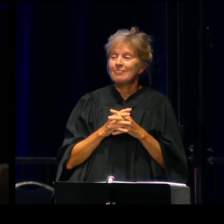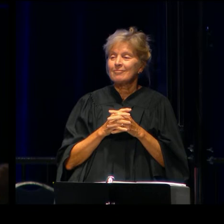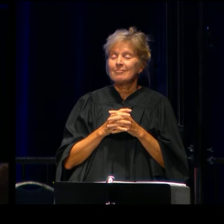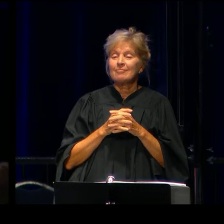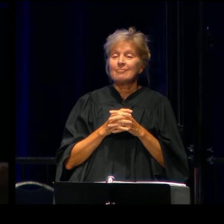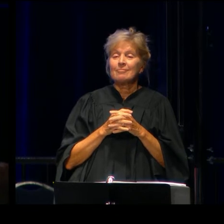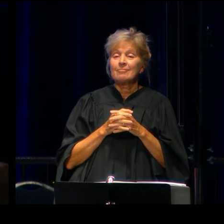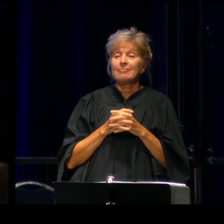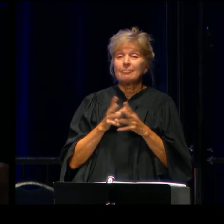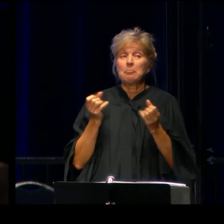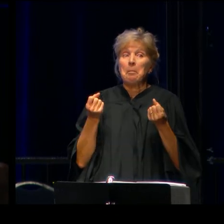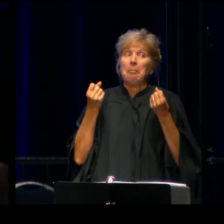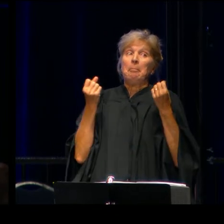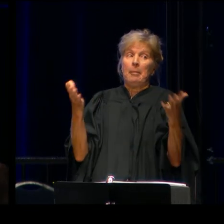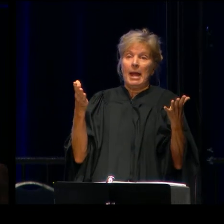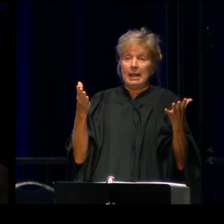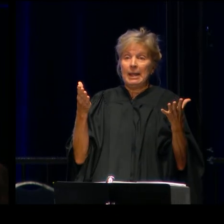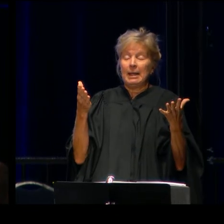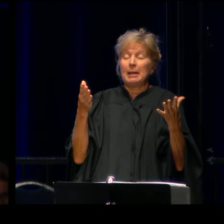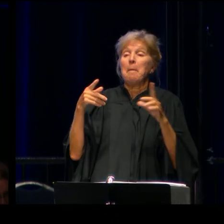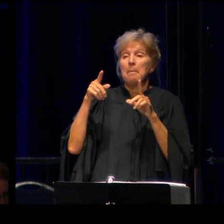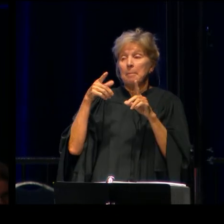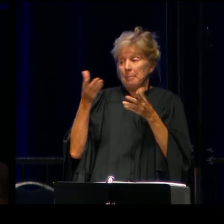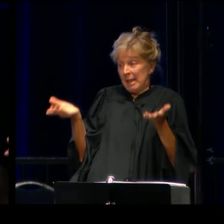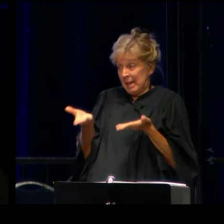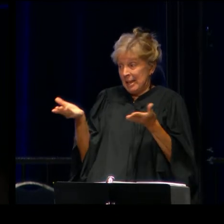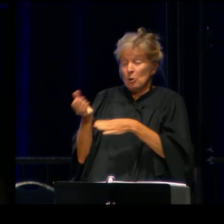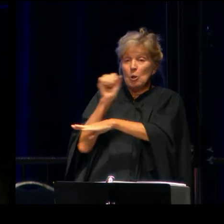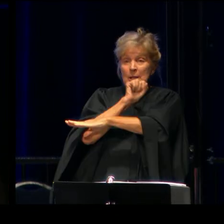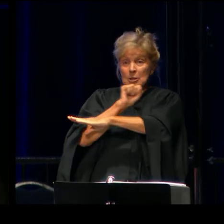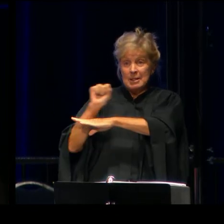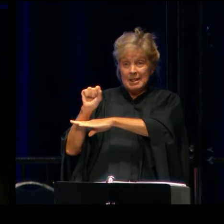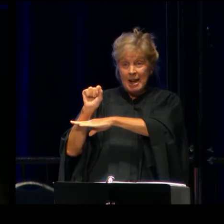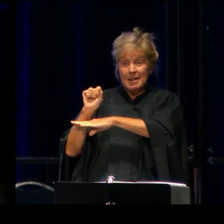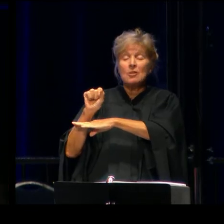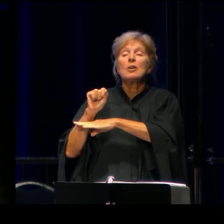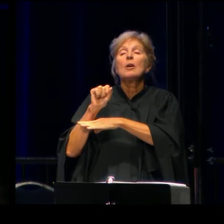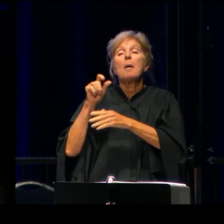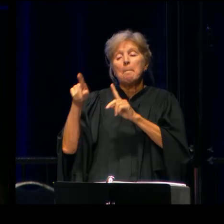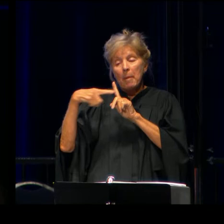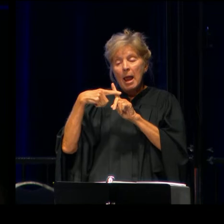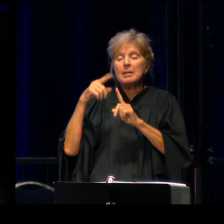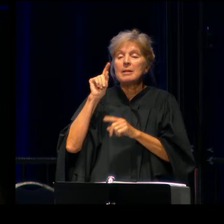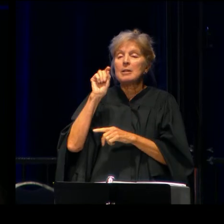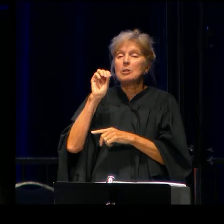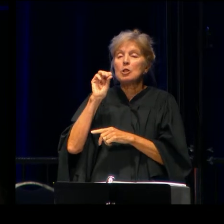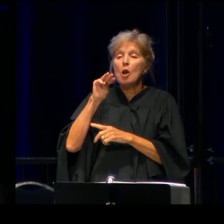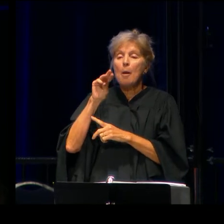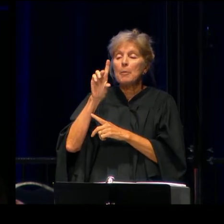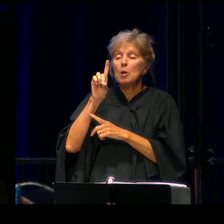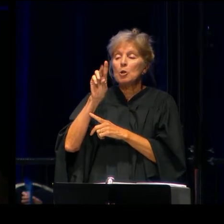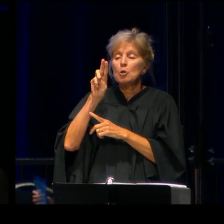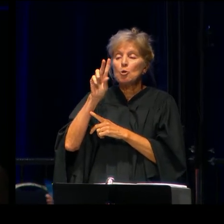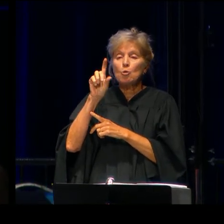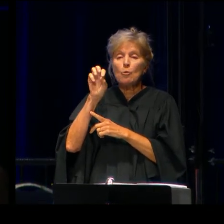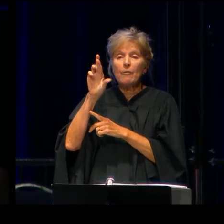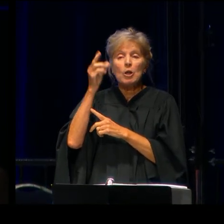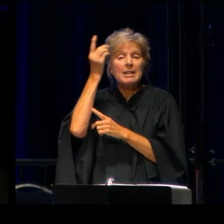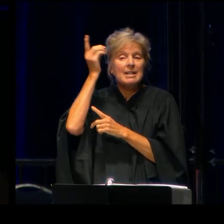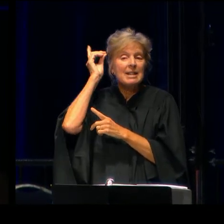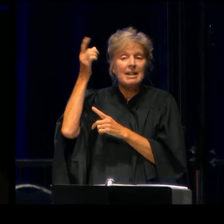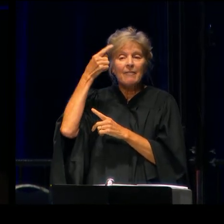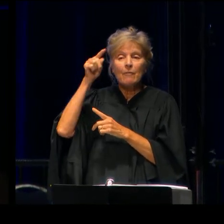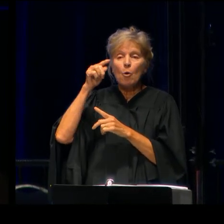many others, I am joined on stage today by Tom Duver, Dean of the Faculty of Engineering and Architectural